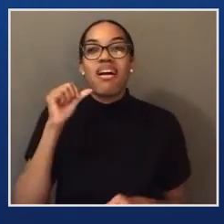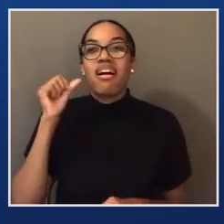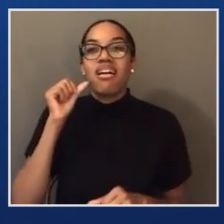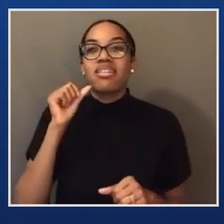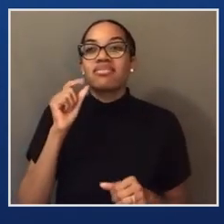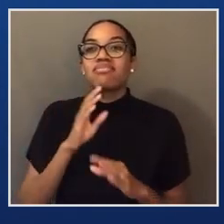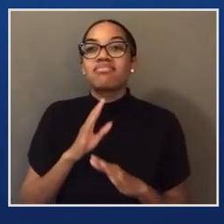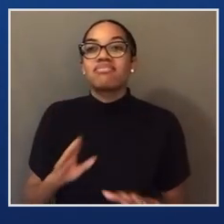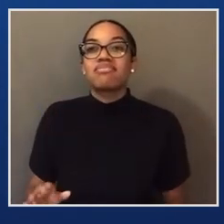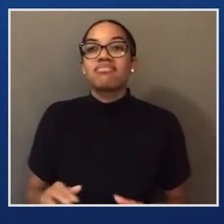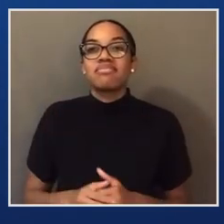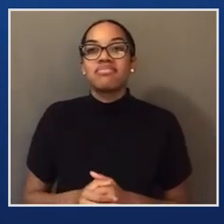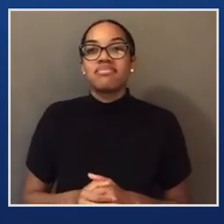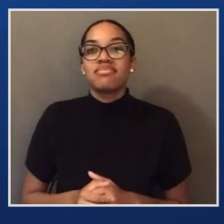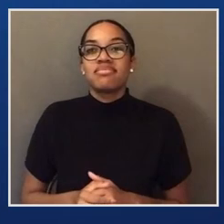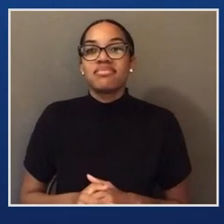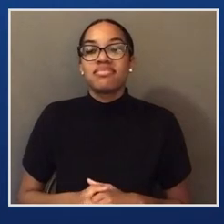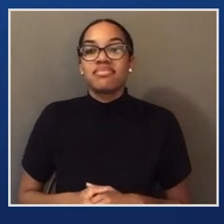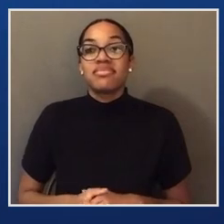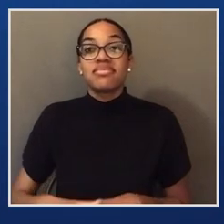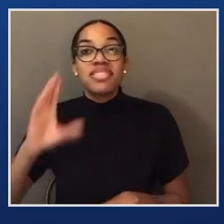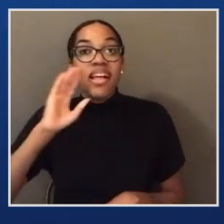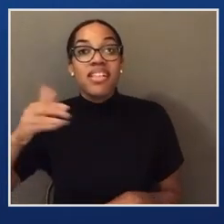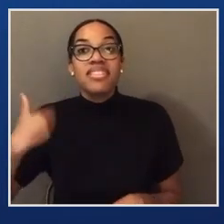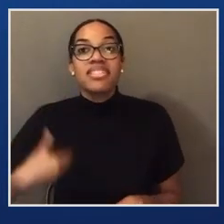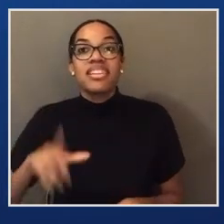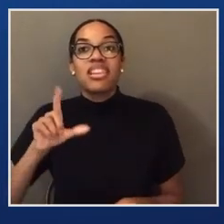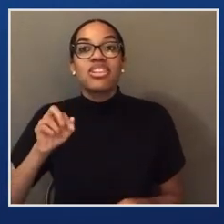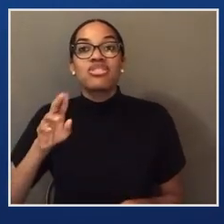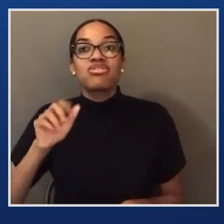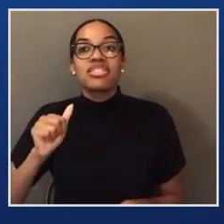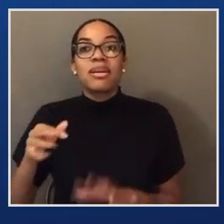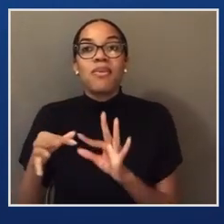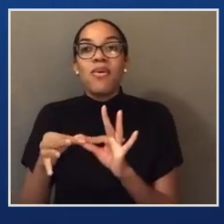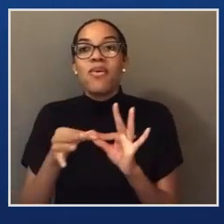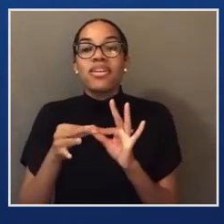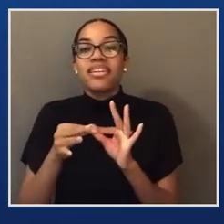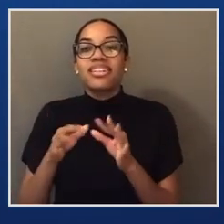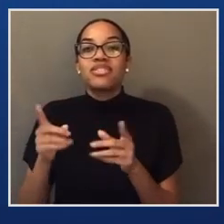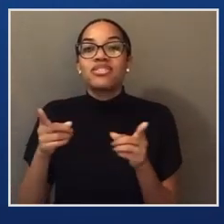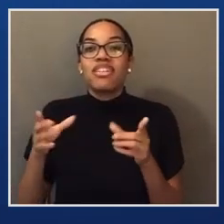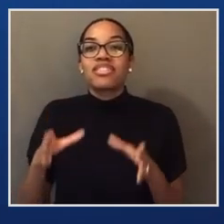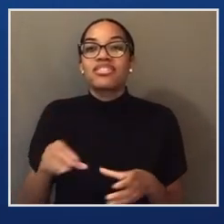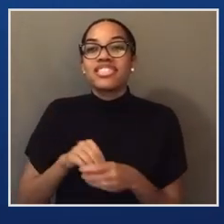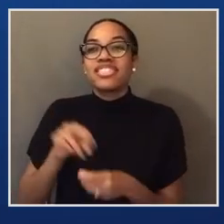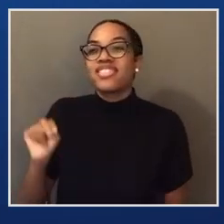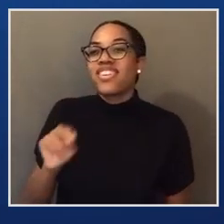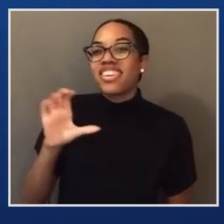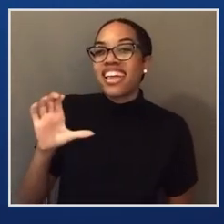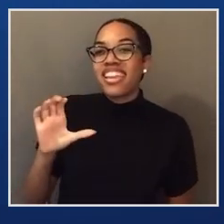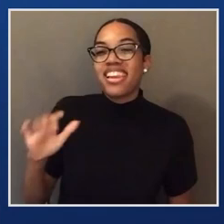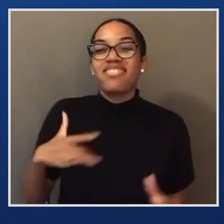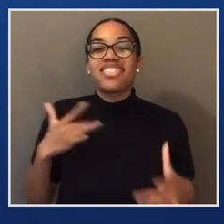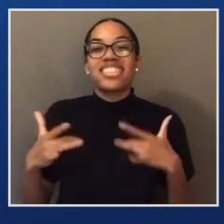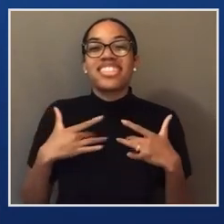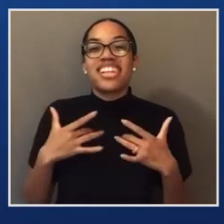The organizing director in North Carolina. I am an alumna of the illustrious Alabama State University, and I'm